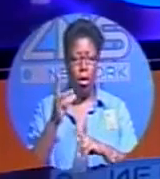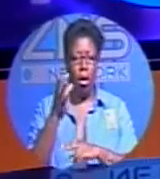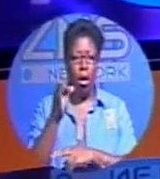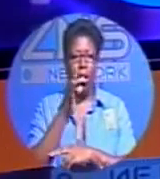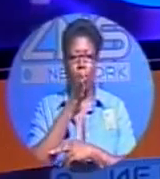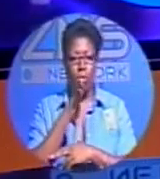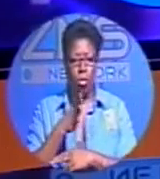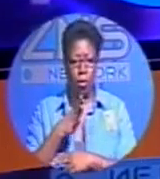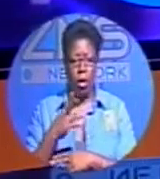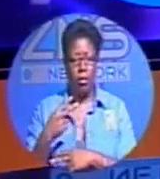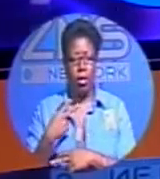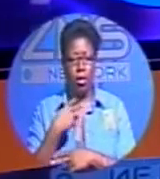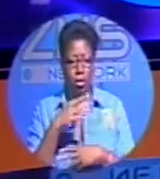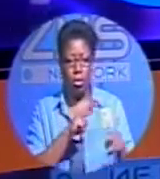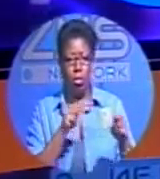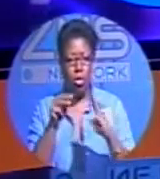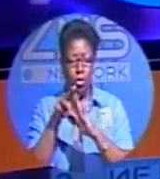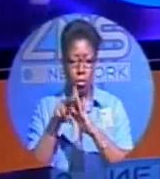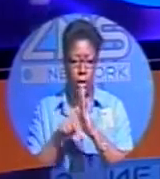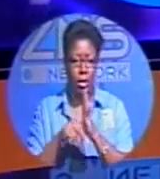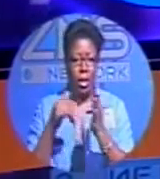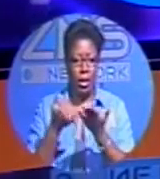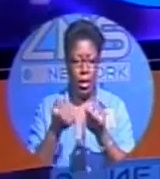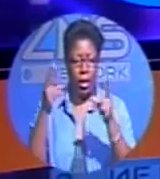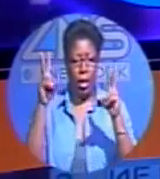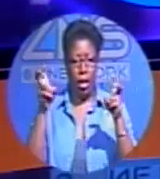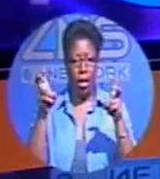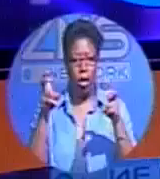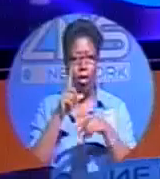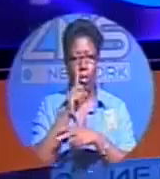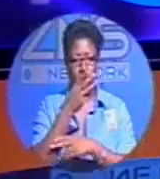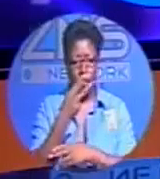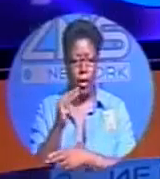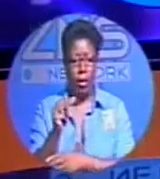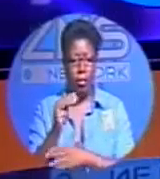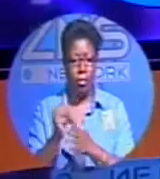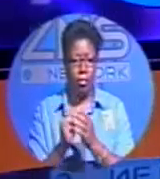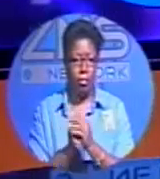movement. Tonight, Carla Palmer highlights the achievements of one of them.